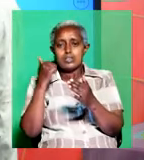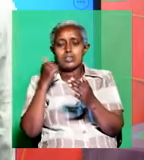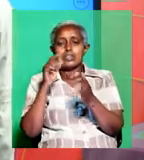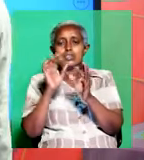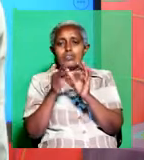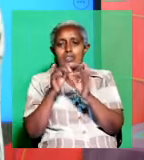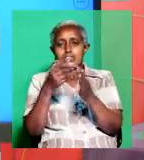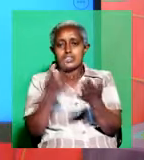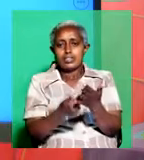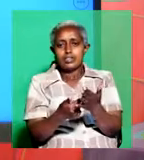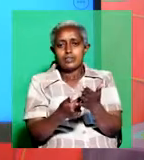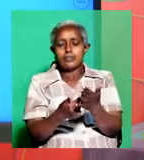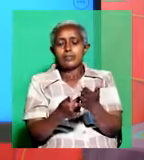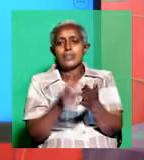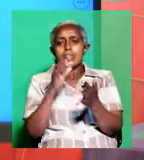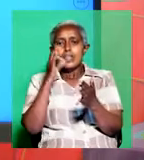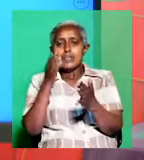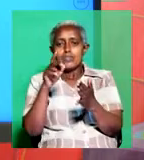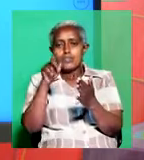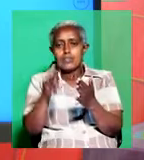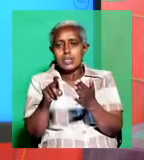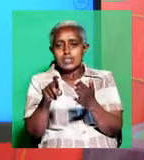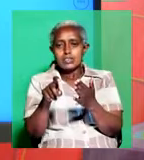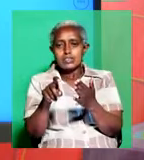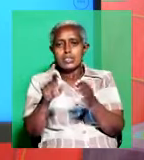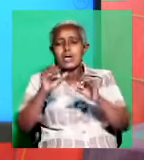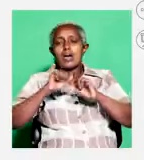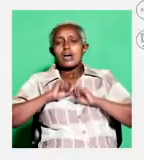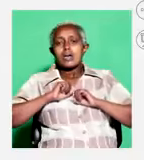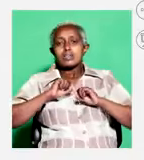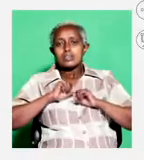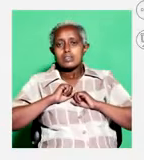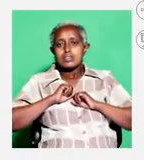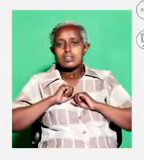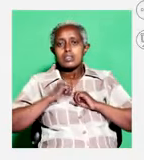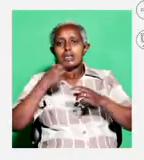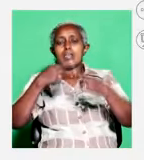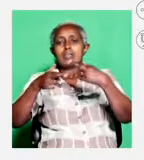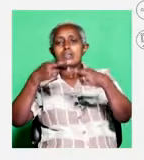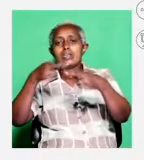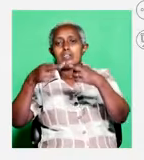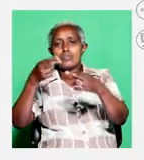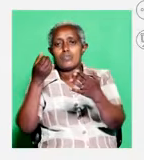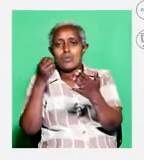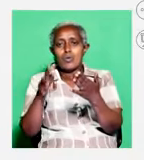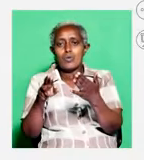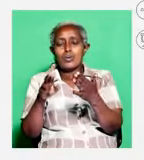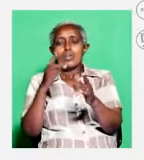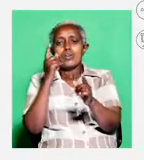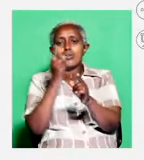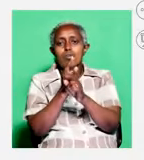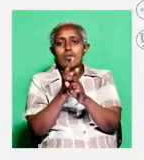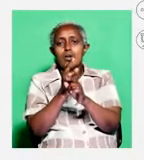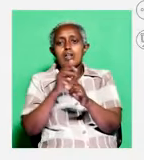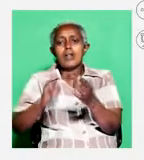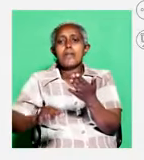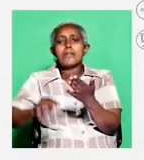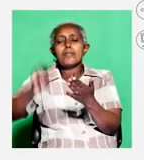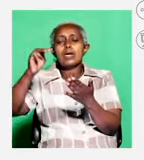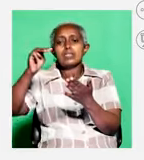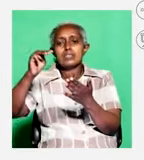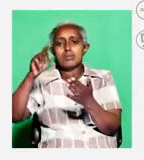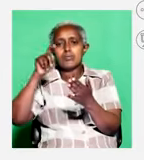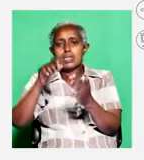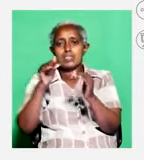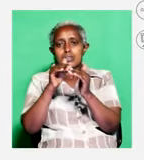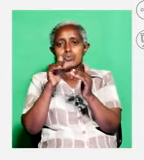definition here. F of x has a relative or local maximum at